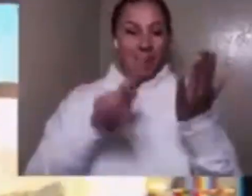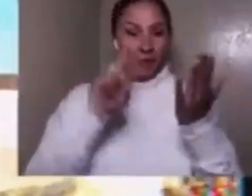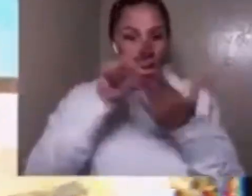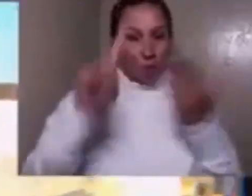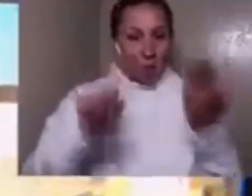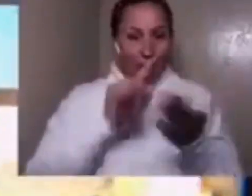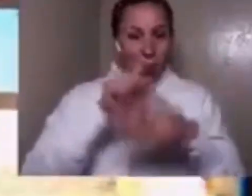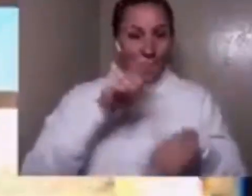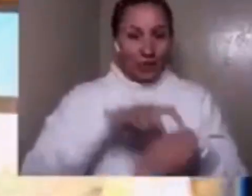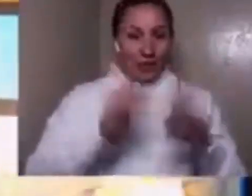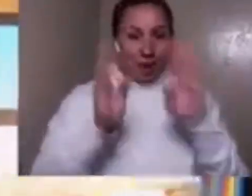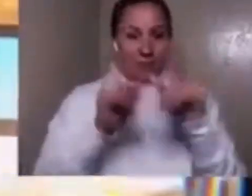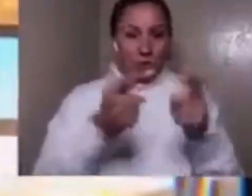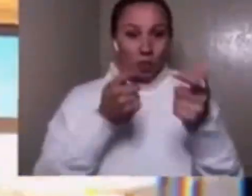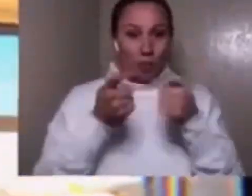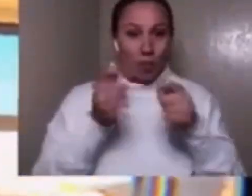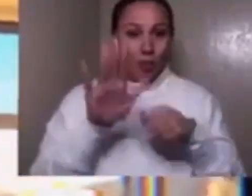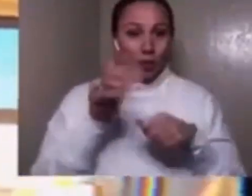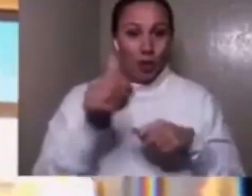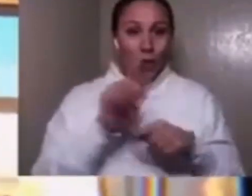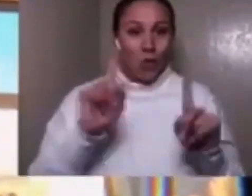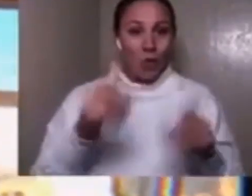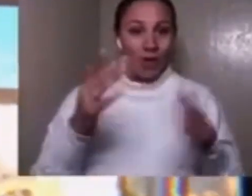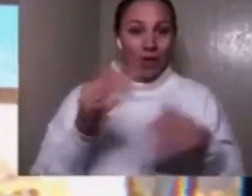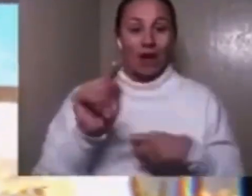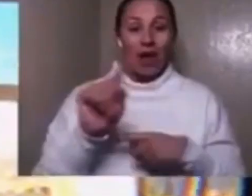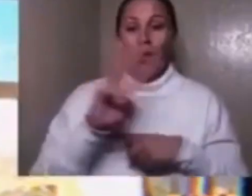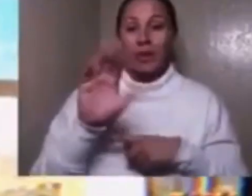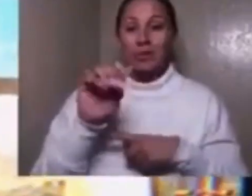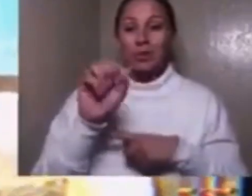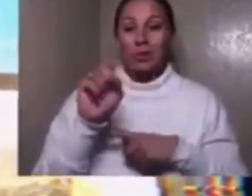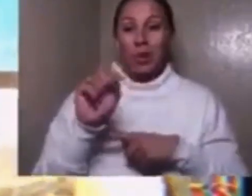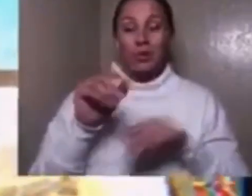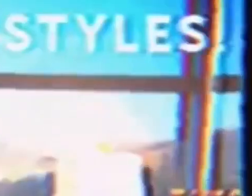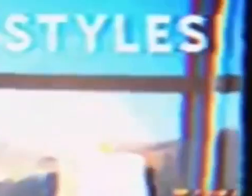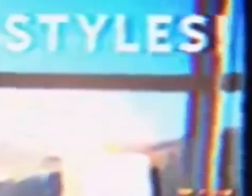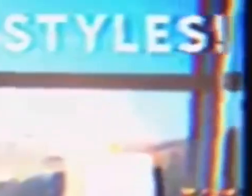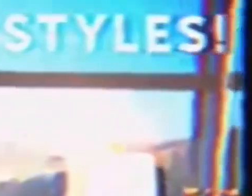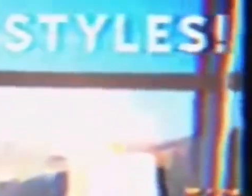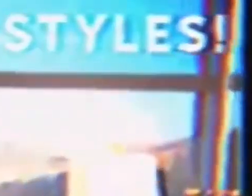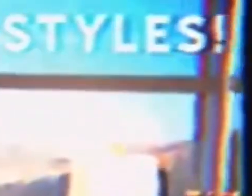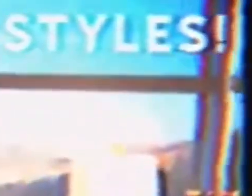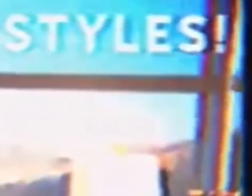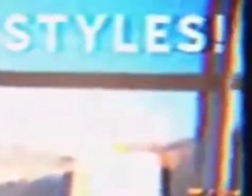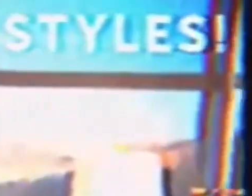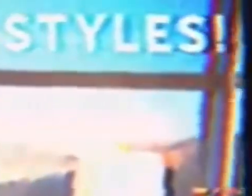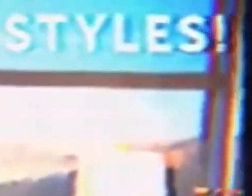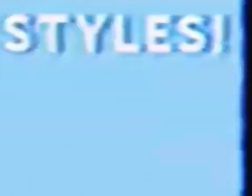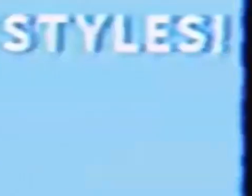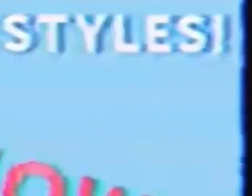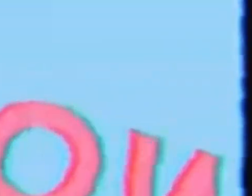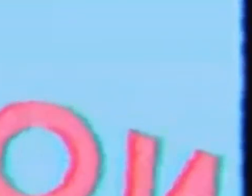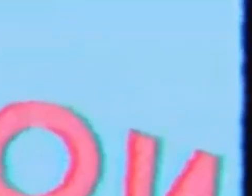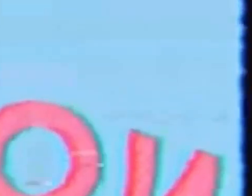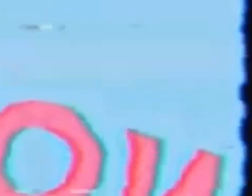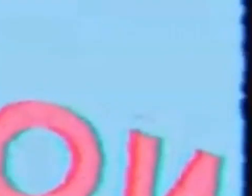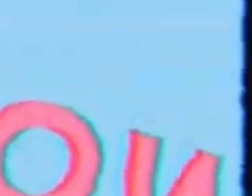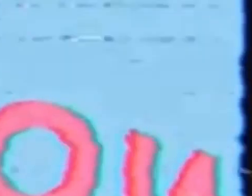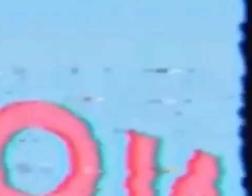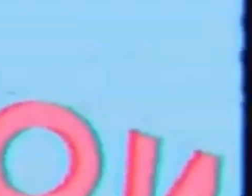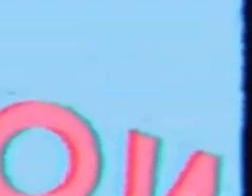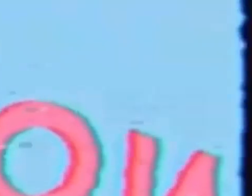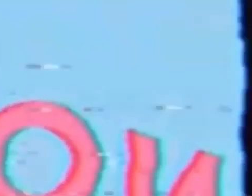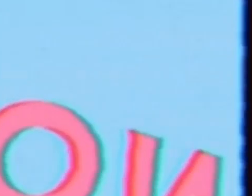for a 1 hour time slot to pull your own order here at the West Coast Distribution Center. Now don't forget, slots are limited, so.